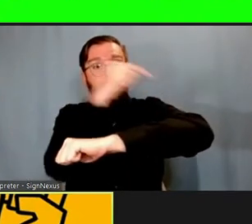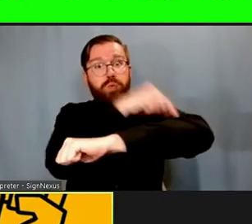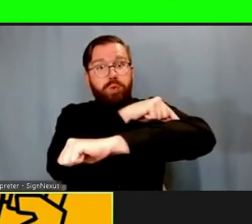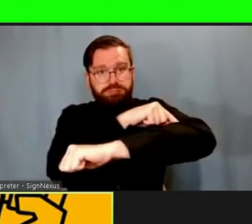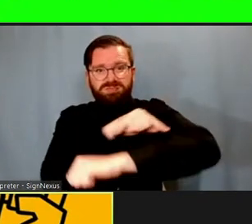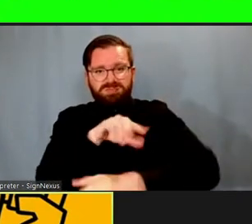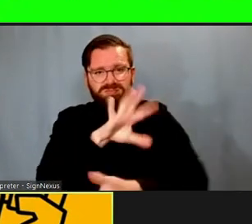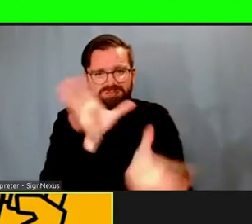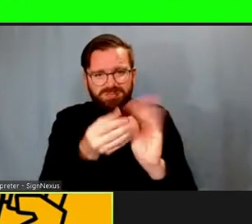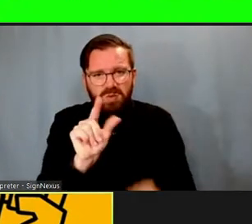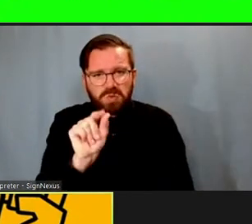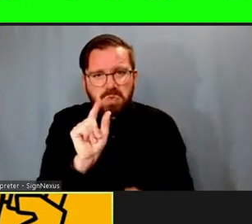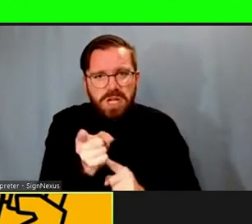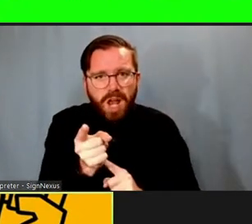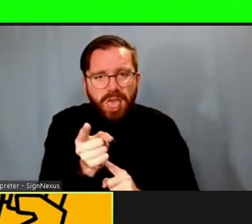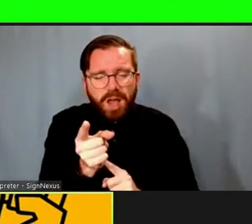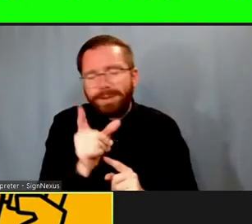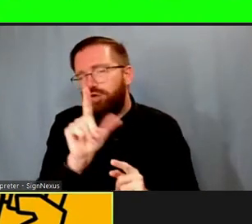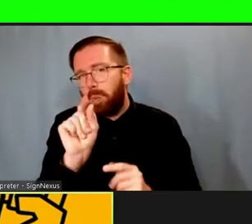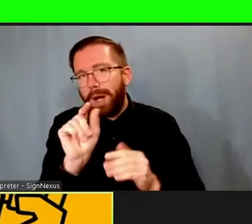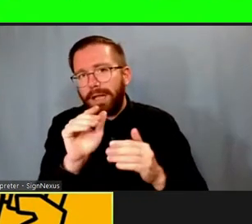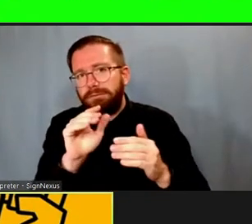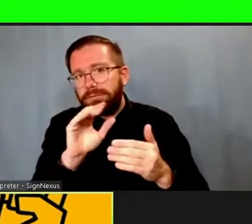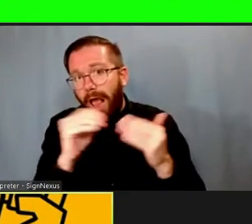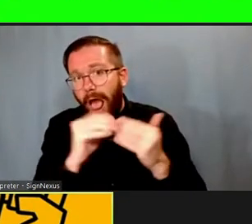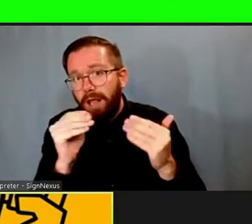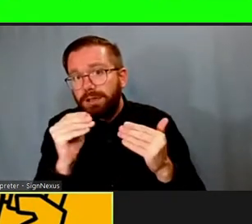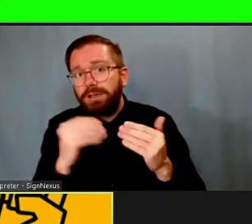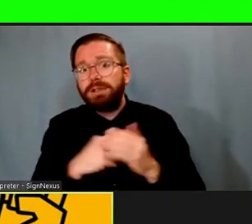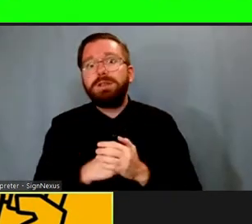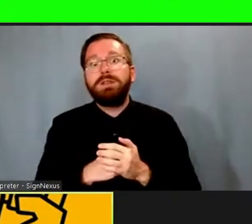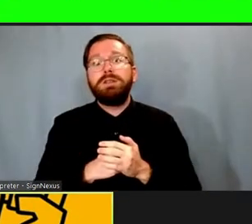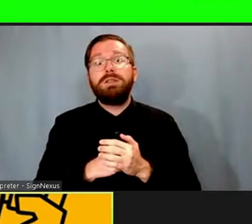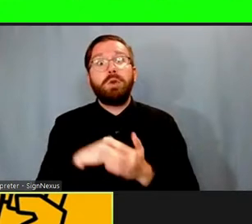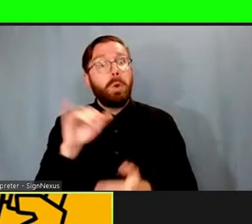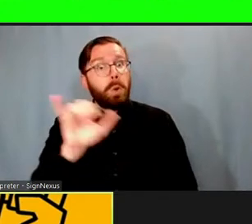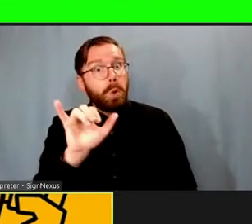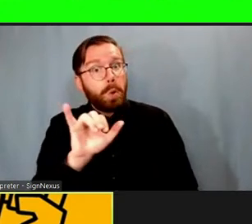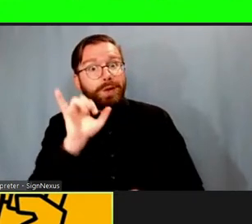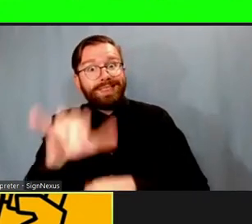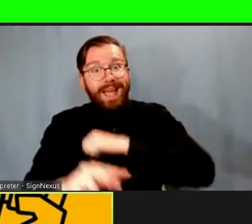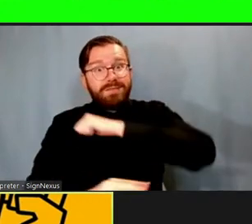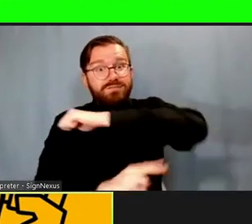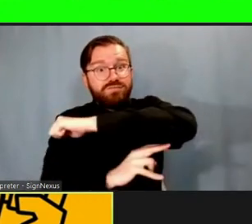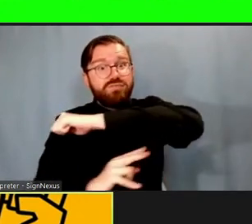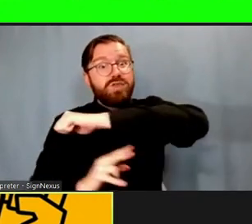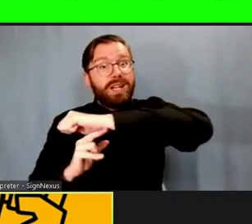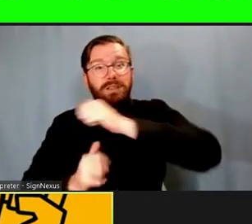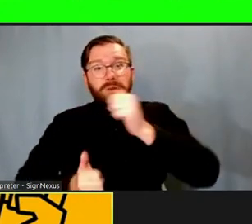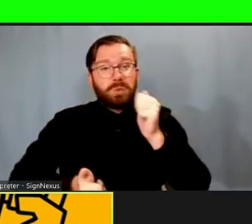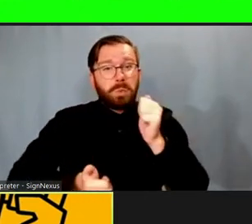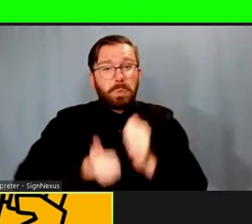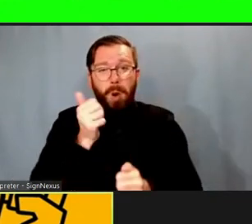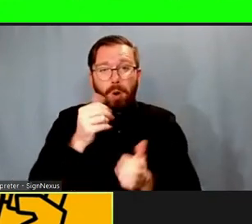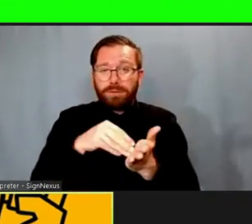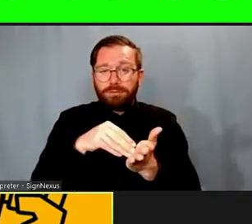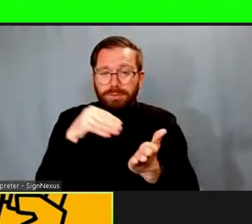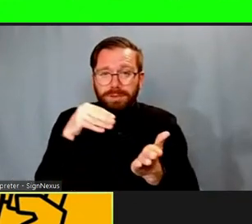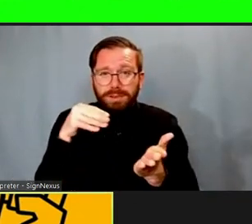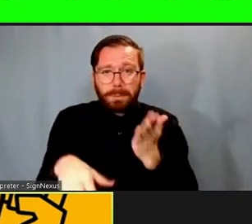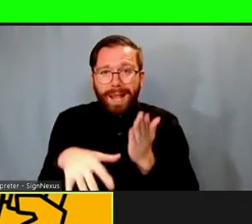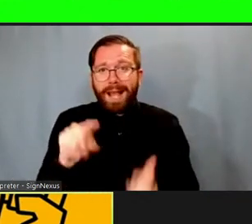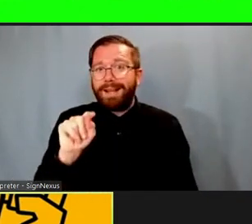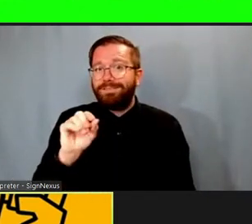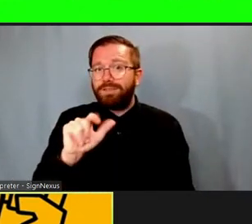version now is bridge is the most expensive toning by